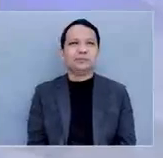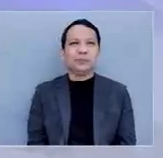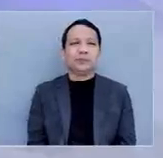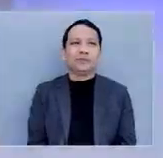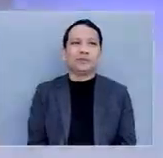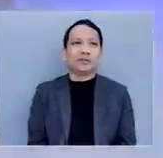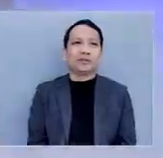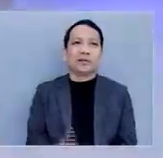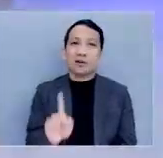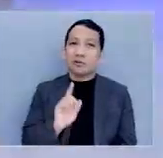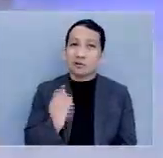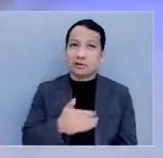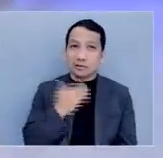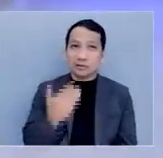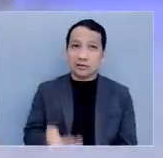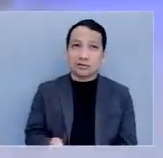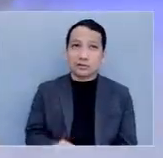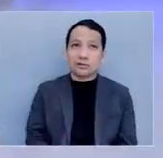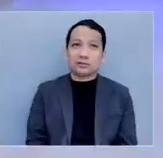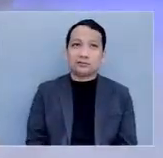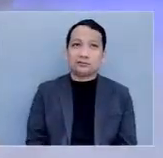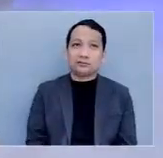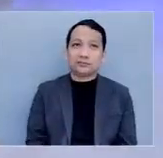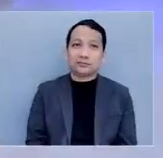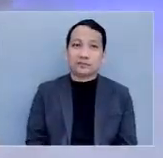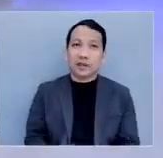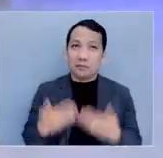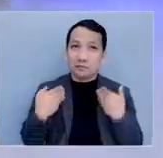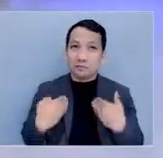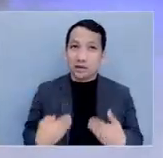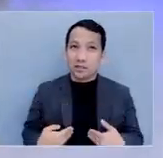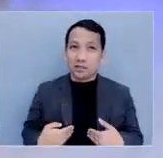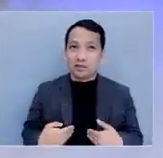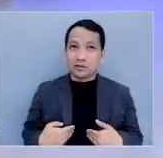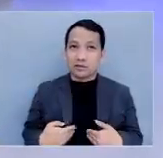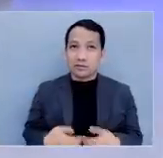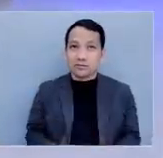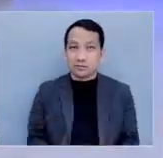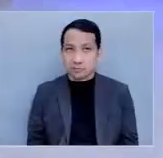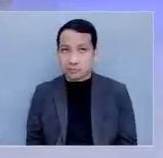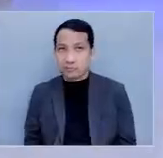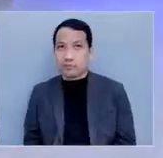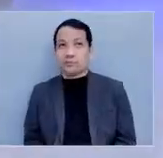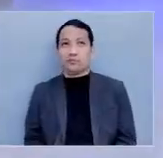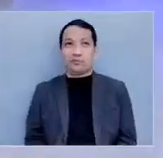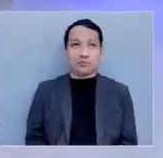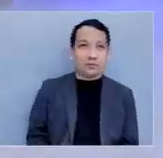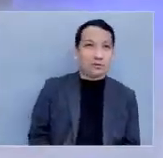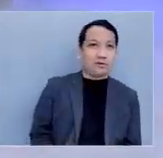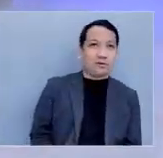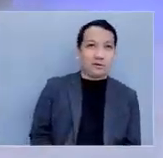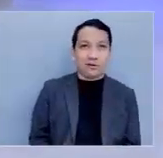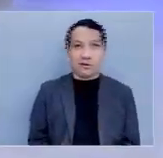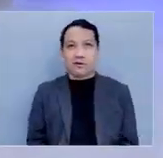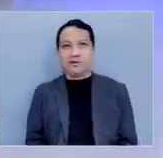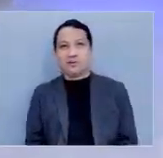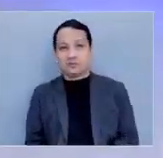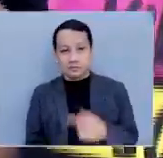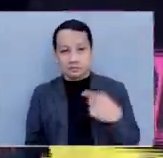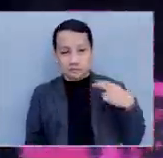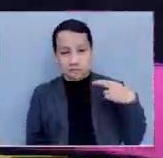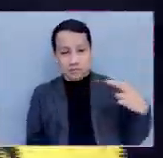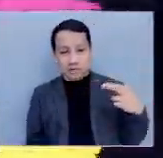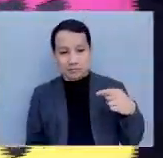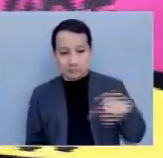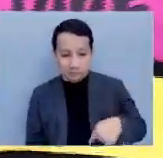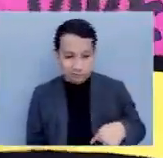step. Ano Next pa? Step natin mm-hmm. is sway natin yung body natin. Sway. Sway. Side to side and then travel to your right.